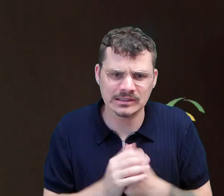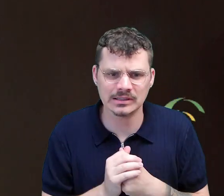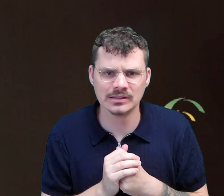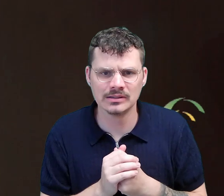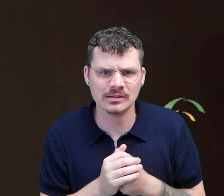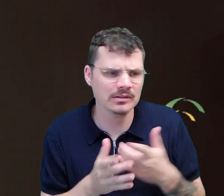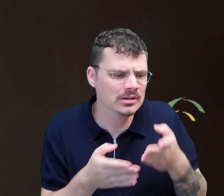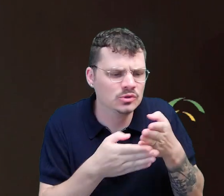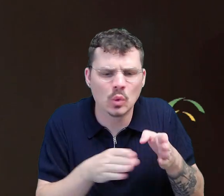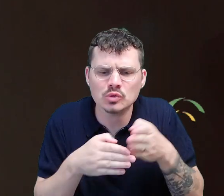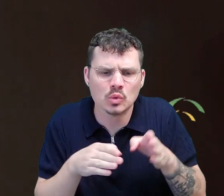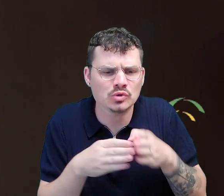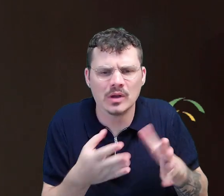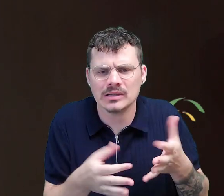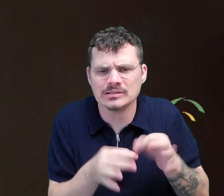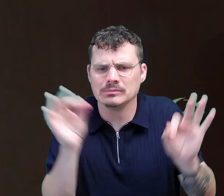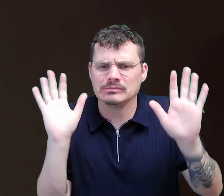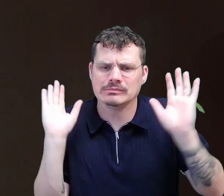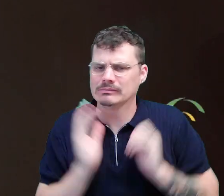sorting widgets somewhere.